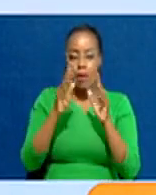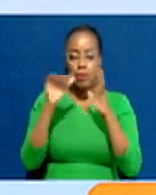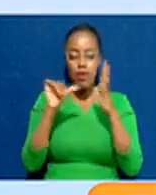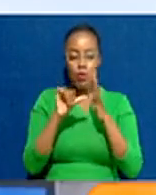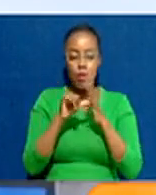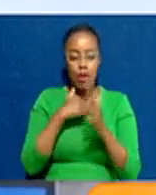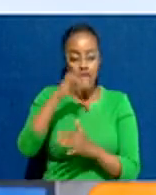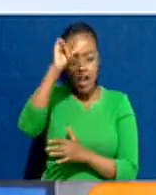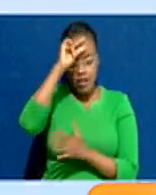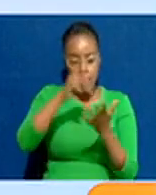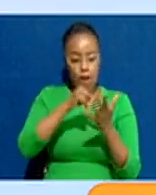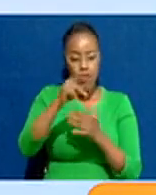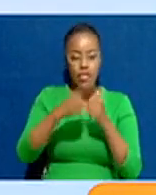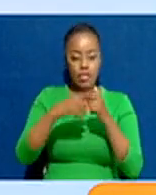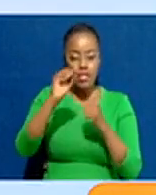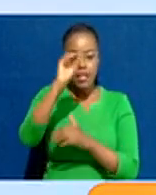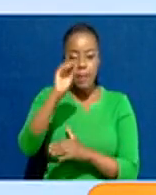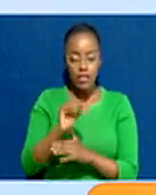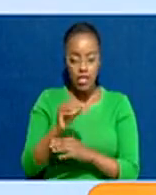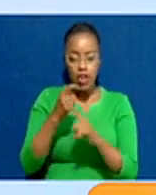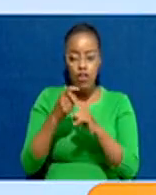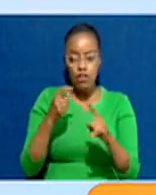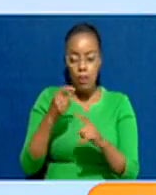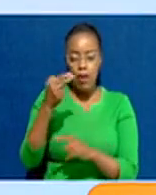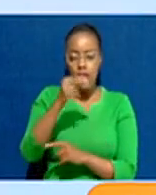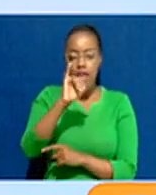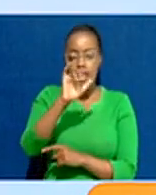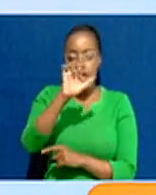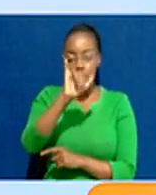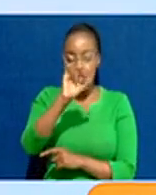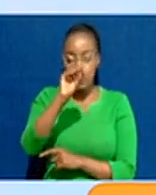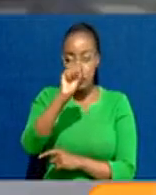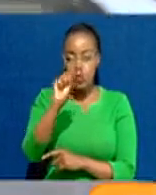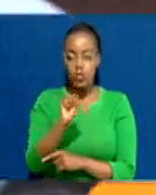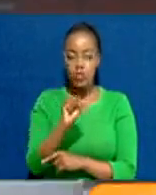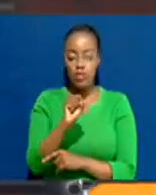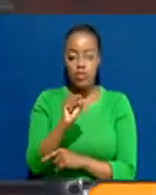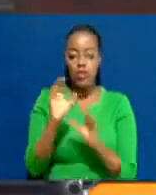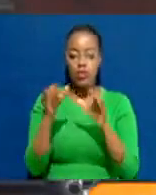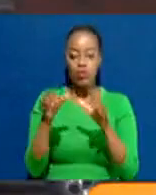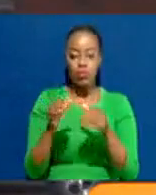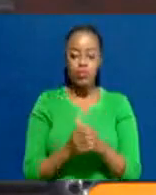after the government bought back 60% stake from Helios Investment Group. Faisal Ahmed, Citizen TV, Nairobi.